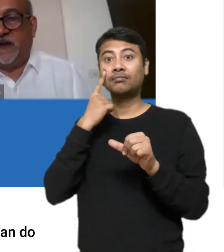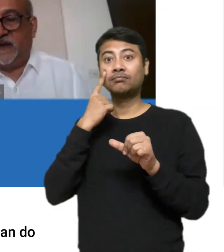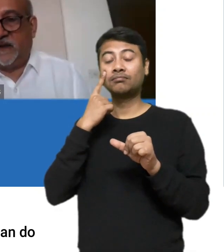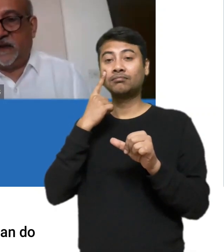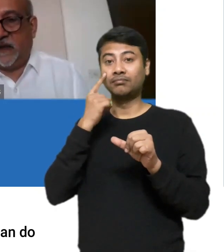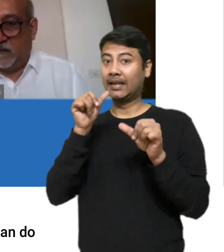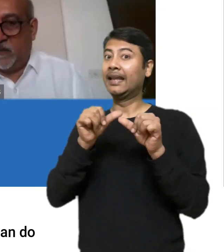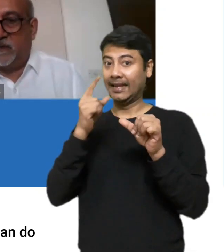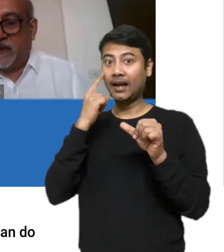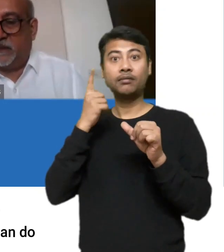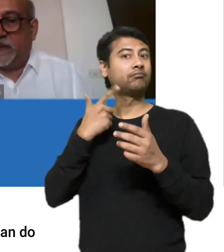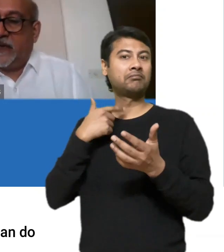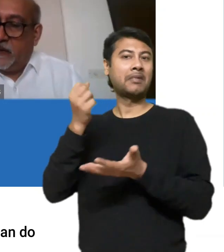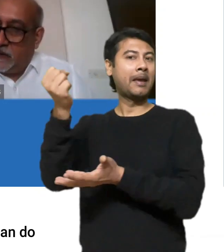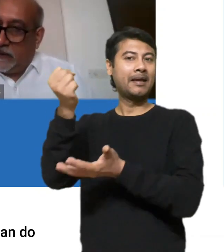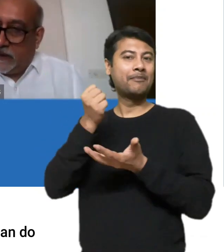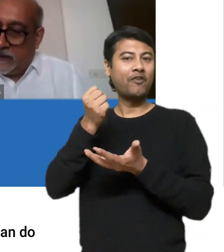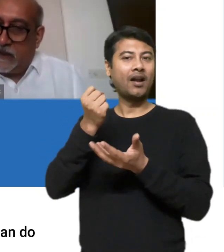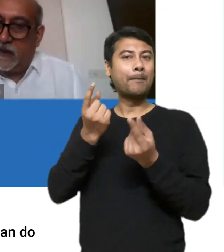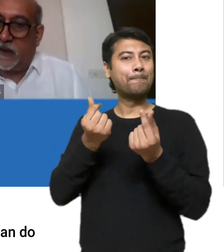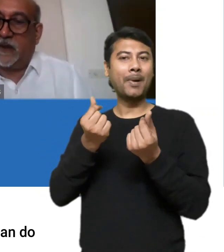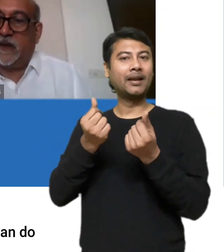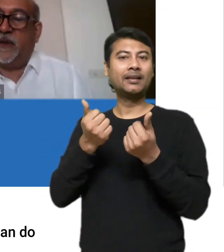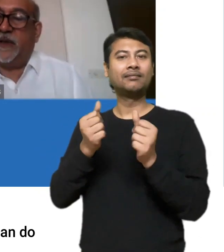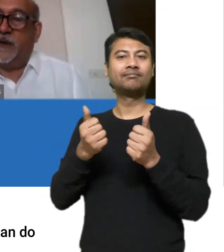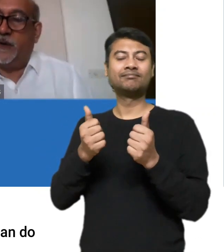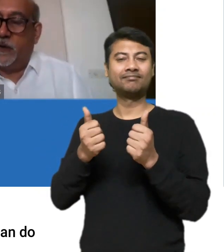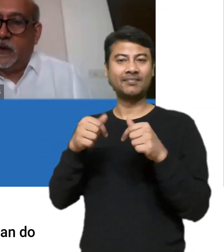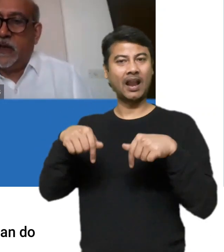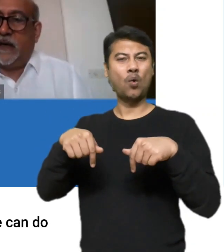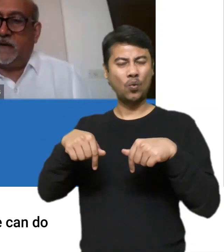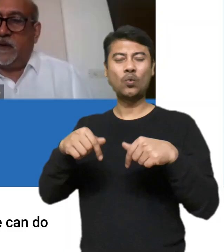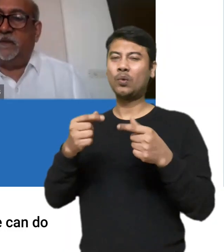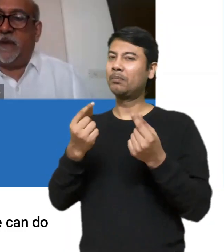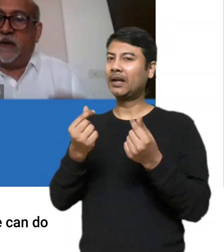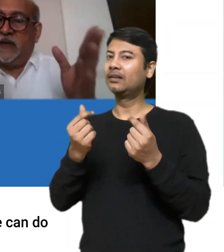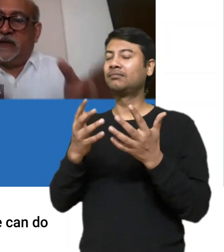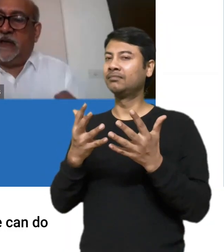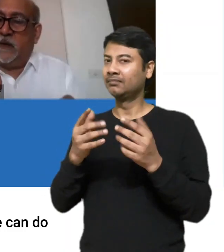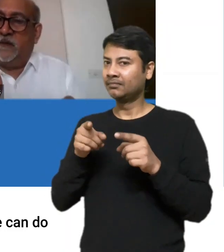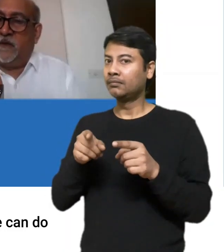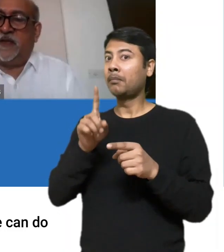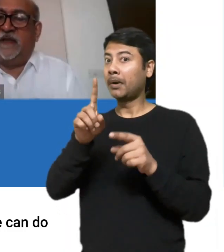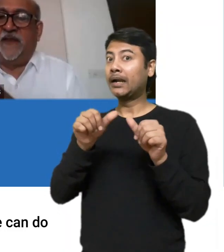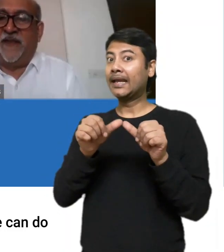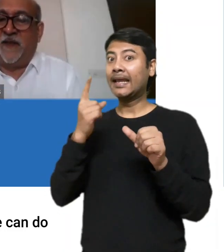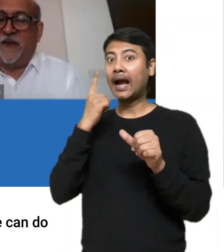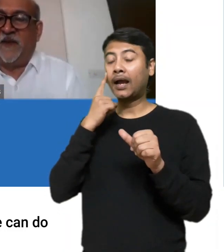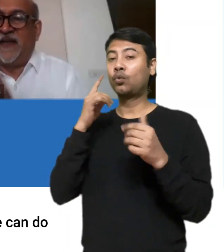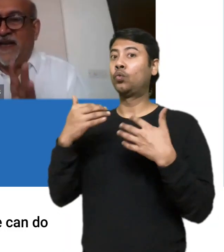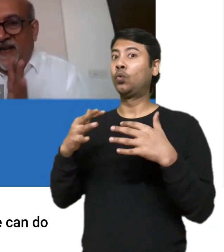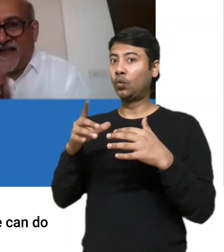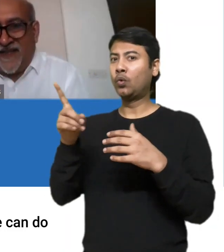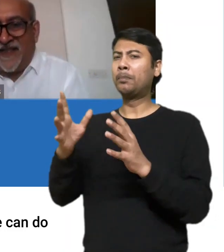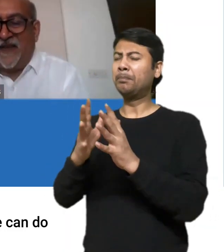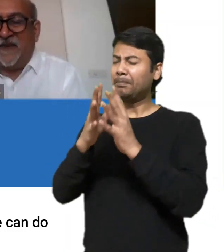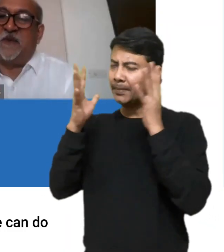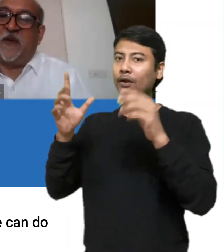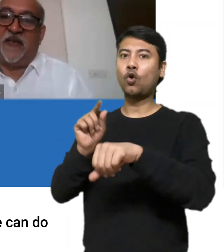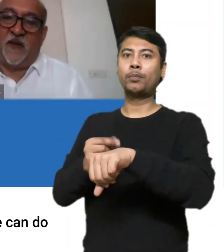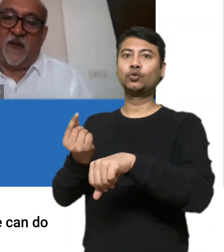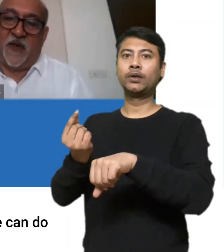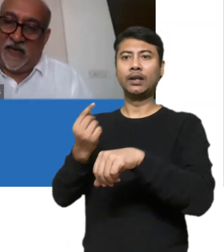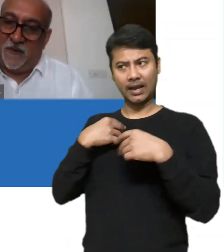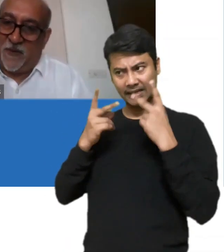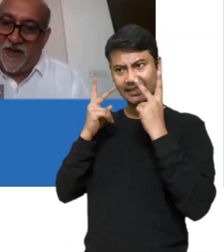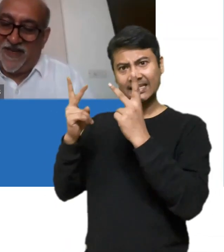to do this at the moment, but I know that there's a lot that we can do. I've thought about it. I go and watch the videos. I can see what